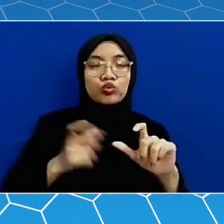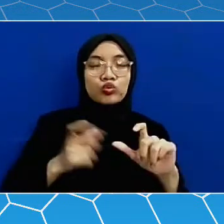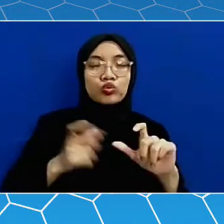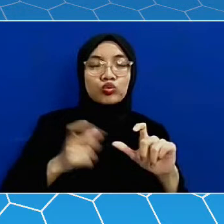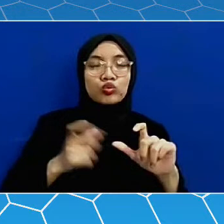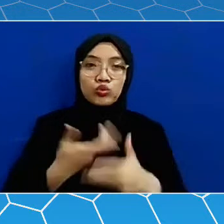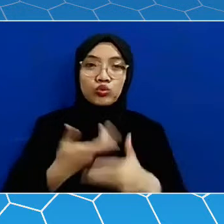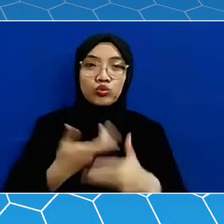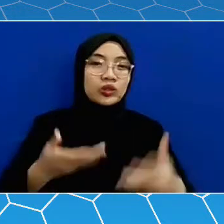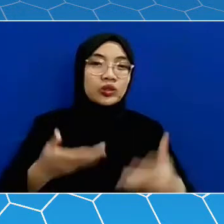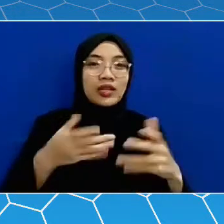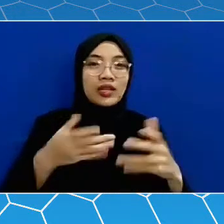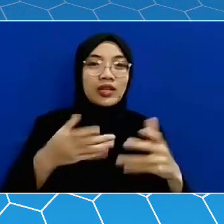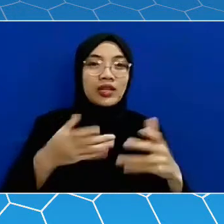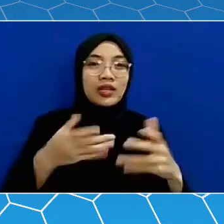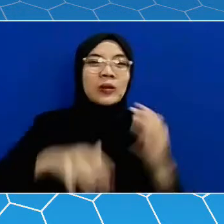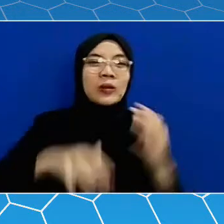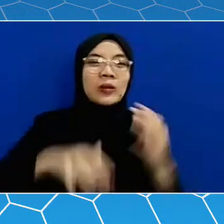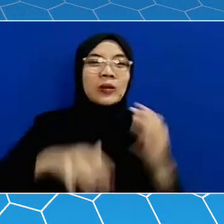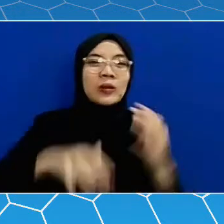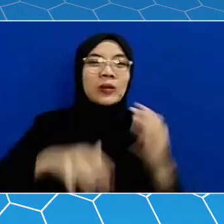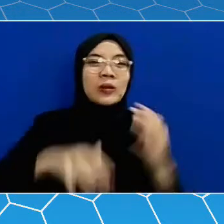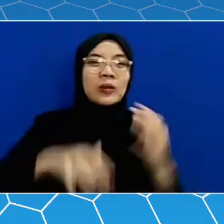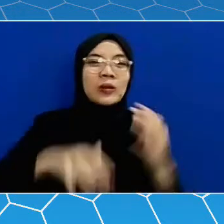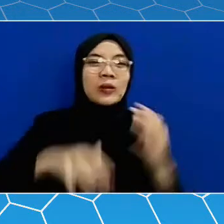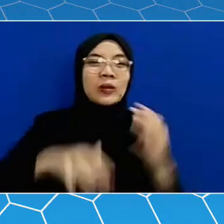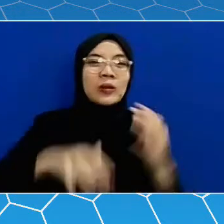continued, we've seen a deterioration in all the